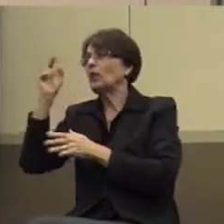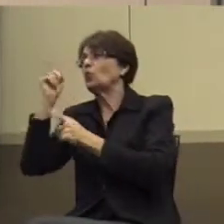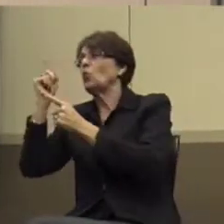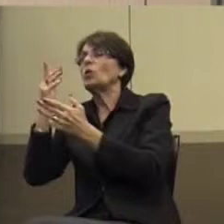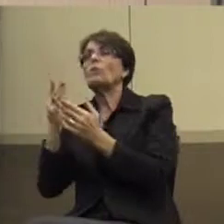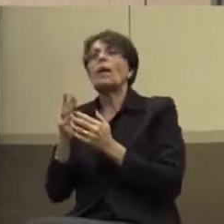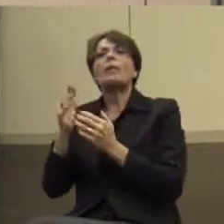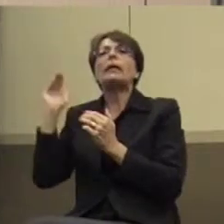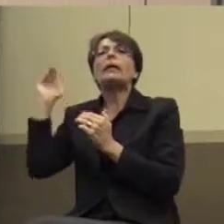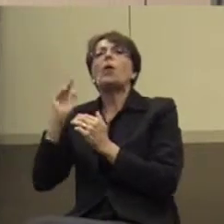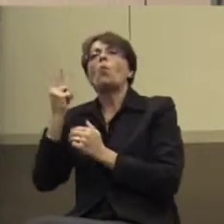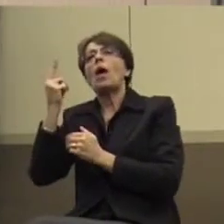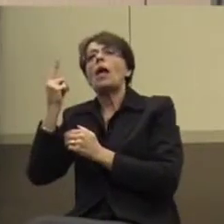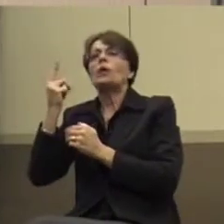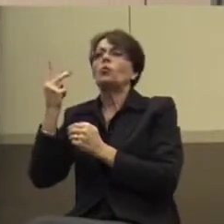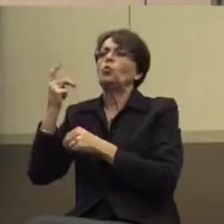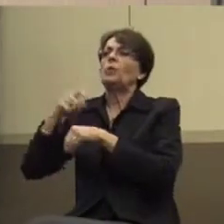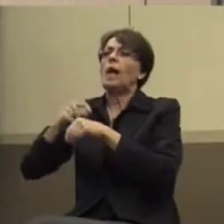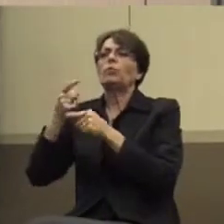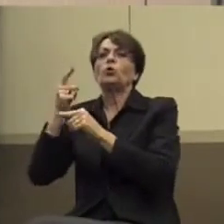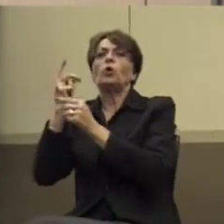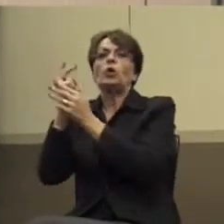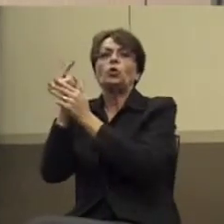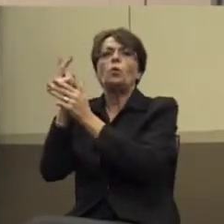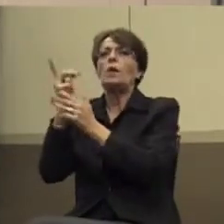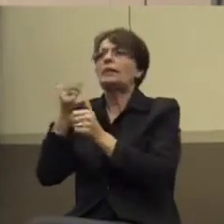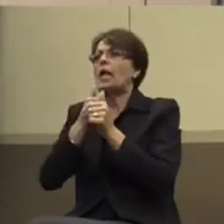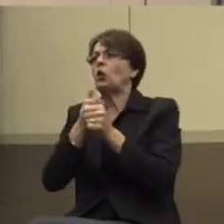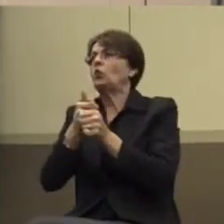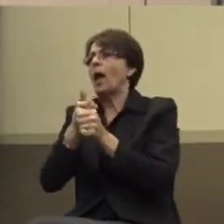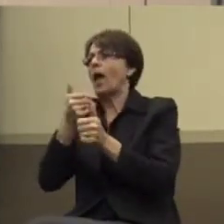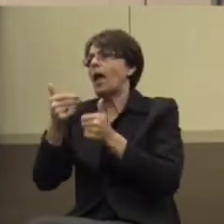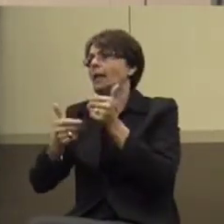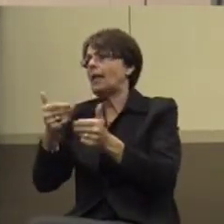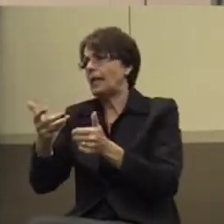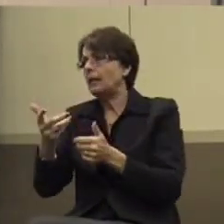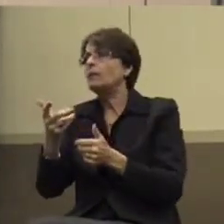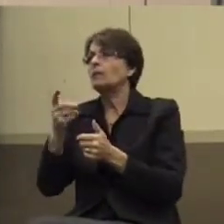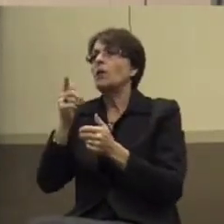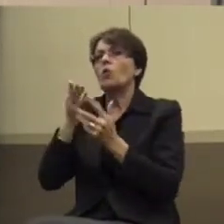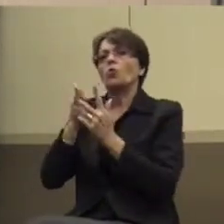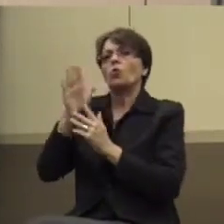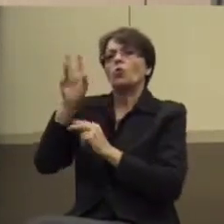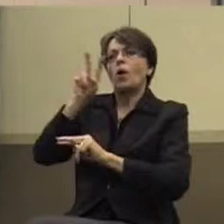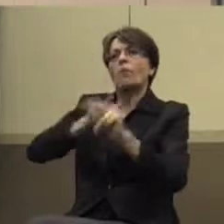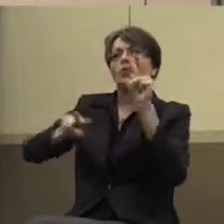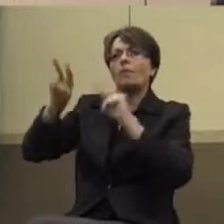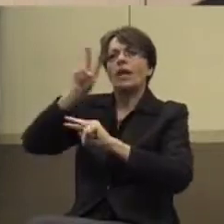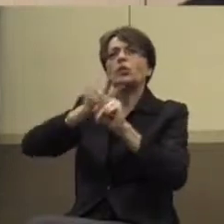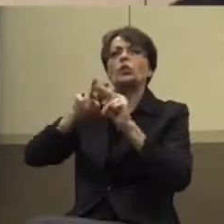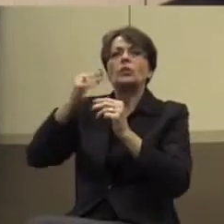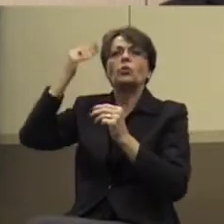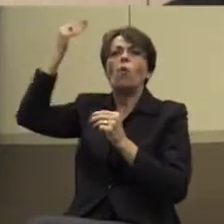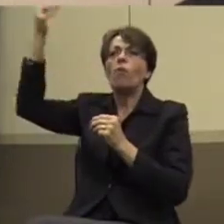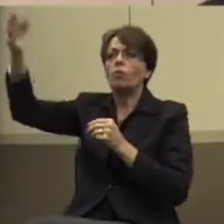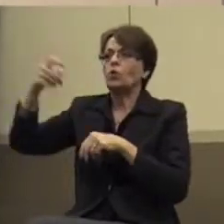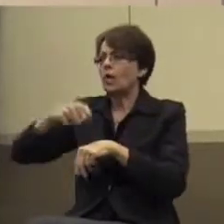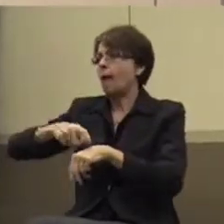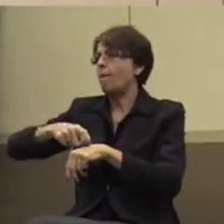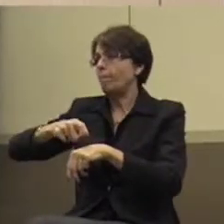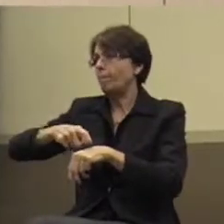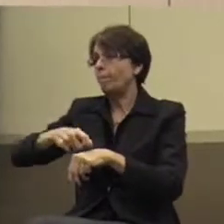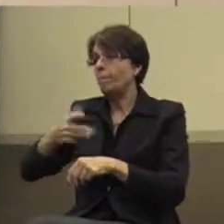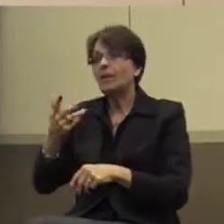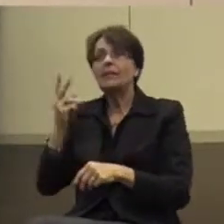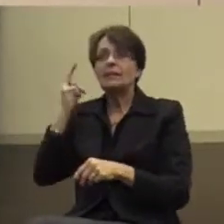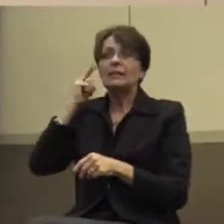track that through observations over time, okay, to see if your interventions are working.